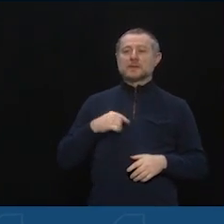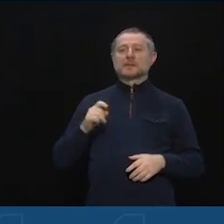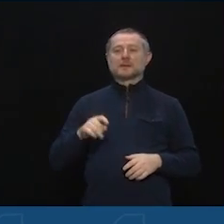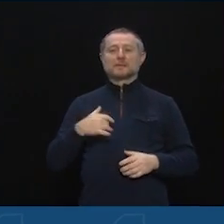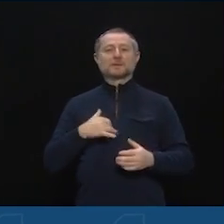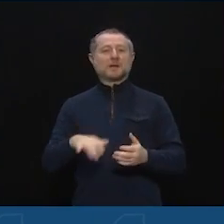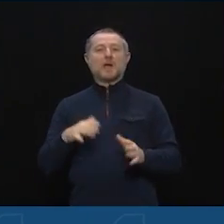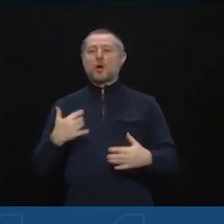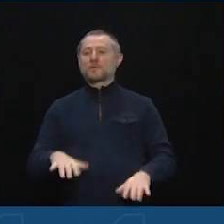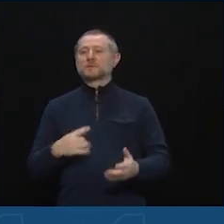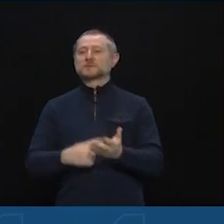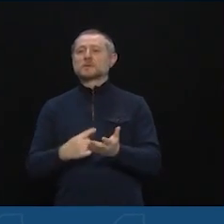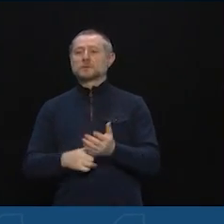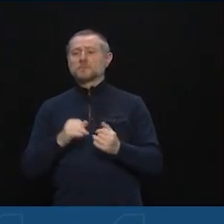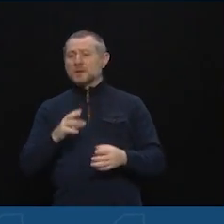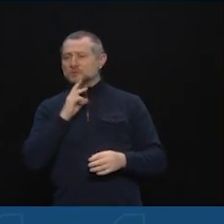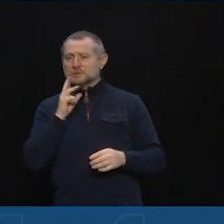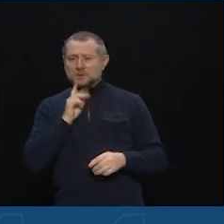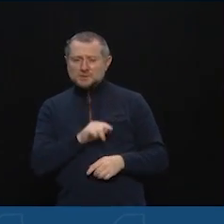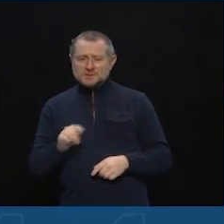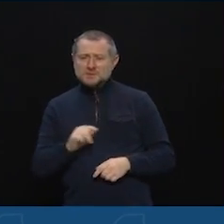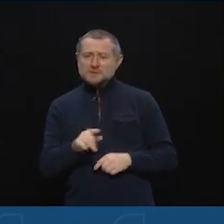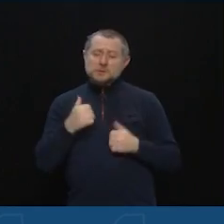these restaurants trying to survive,